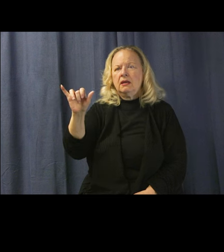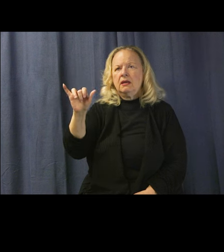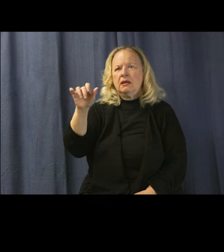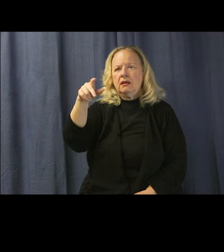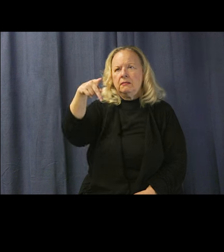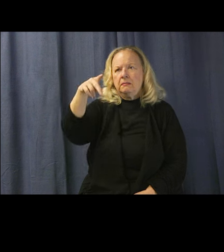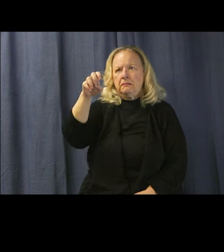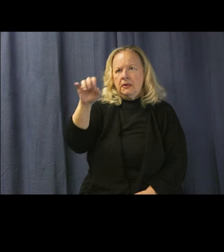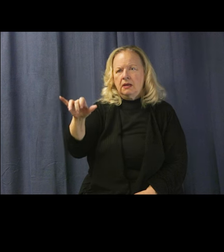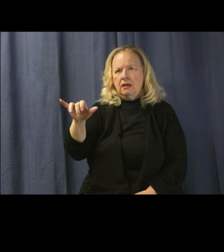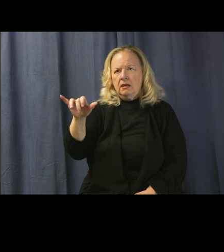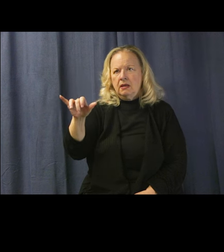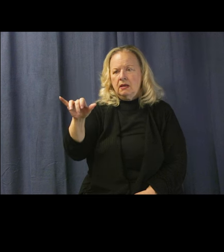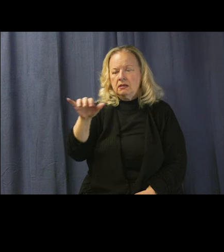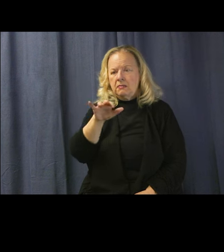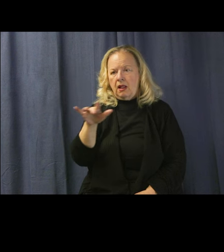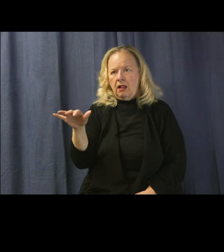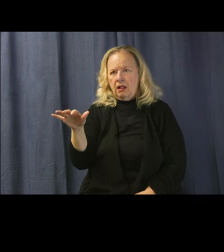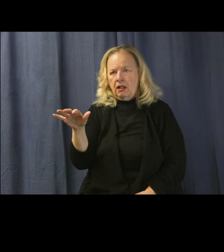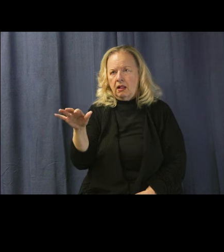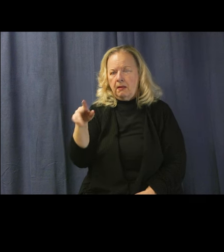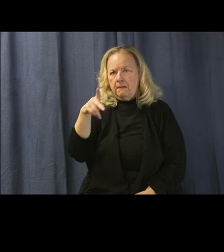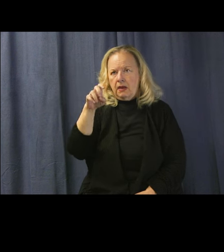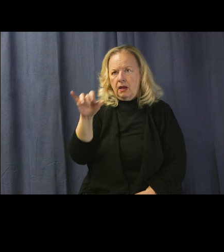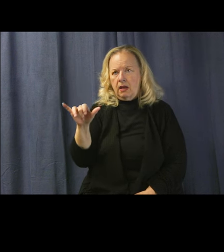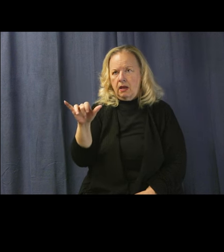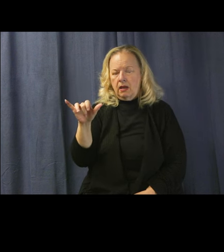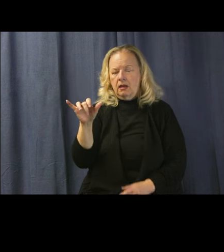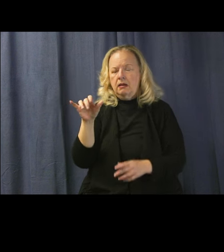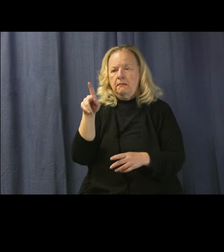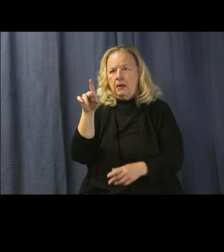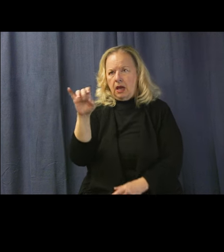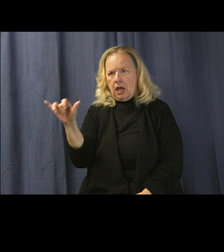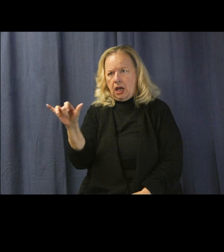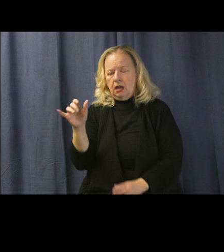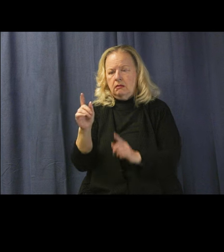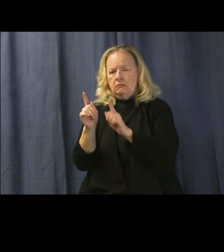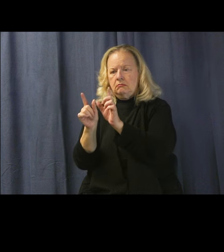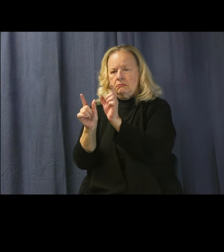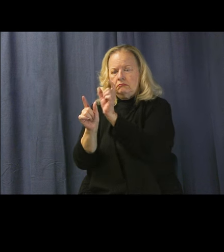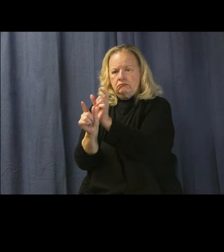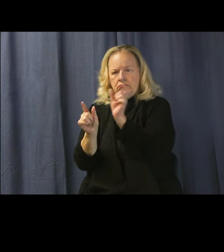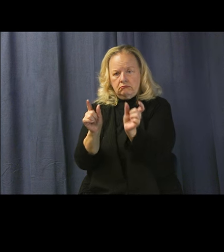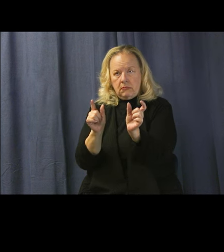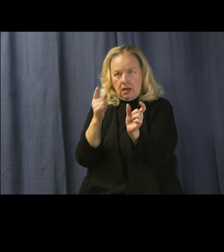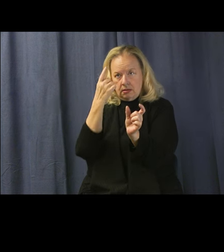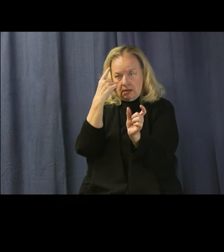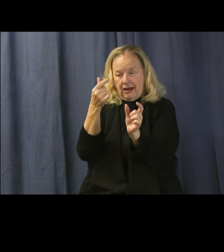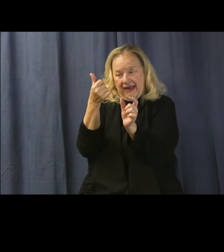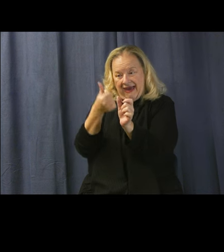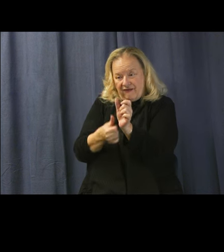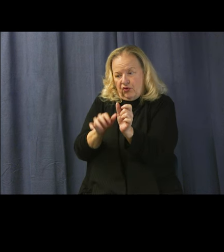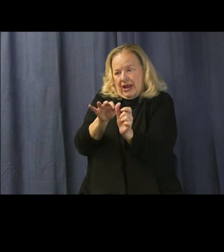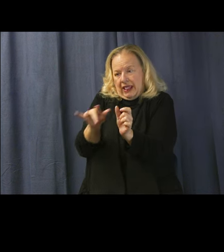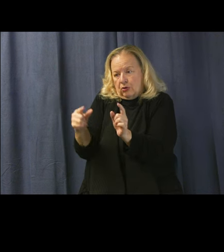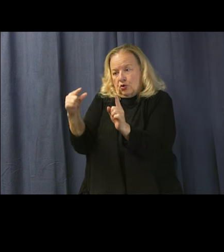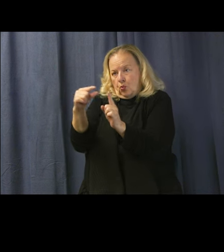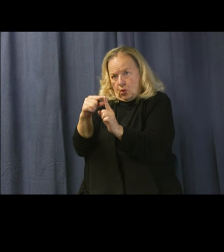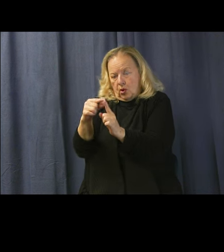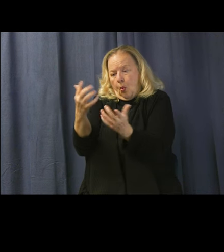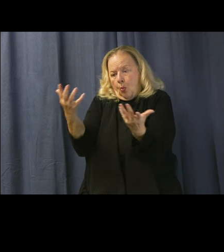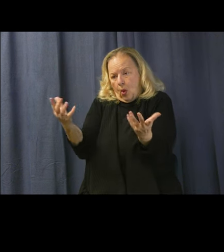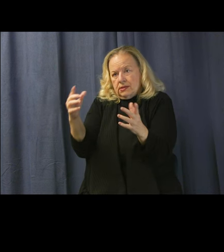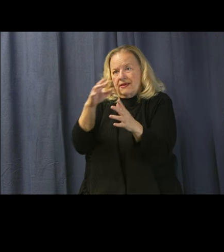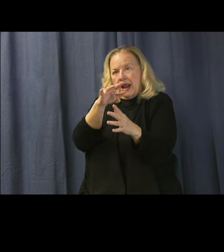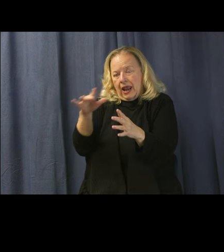good. Now, here's how you spell pay. Okay, but what does, remember I said every letter is a word? What does